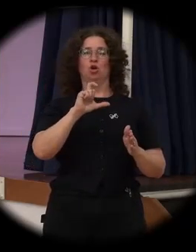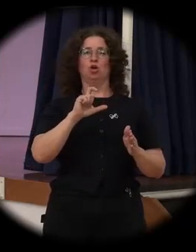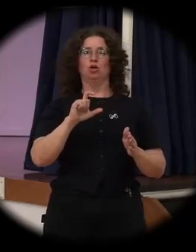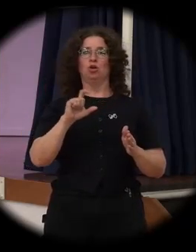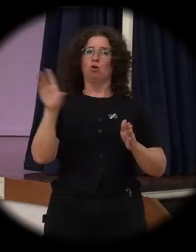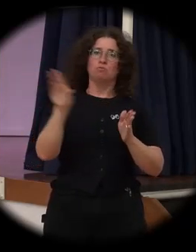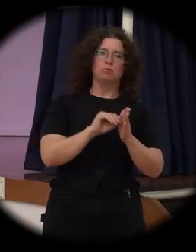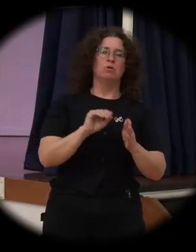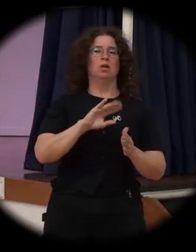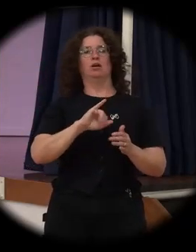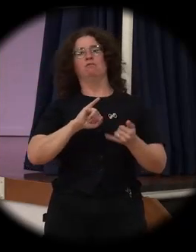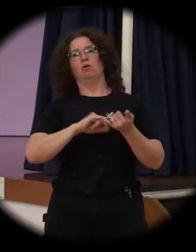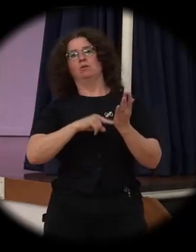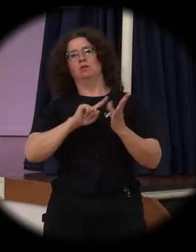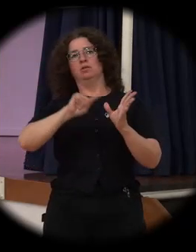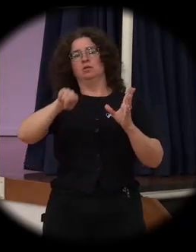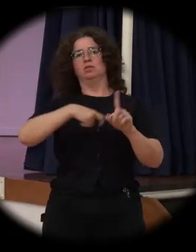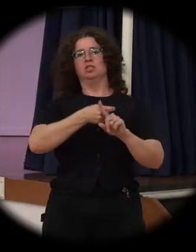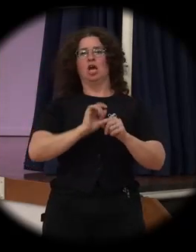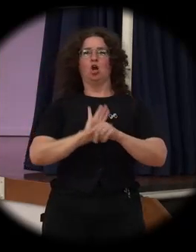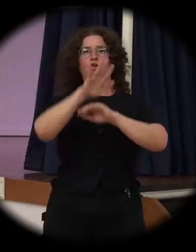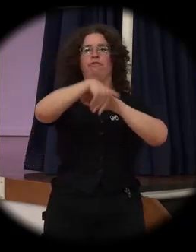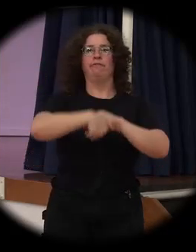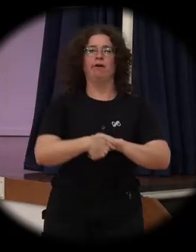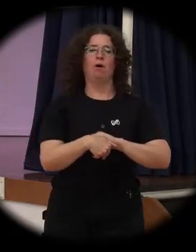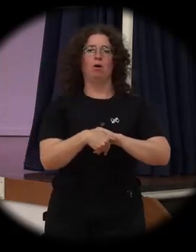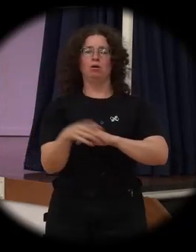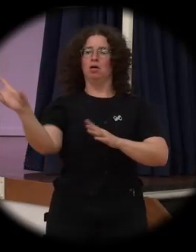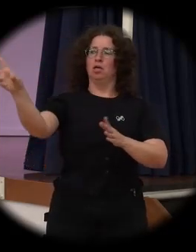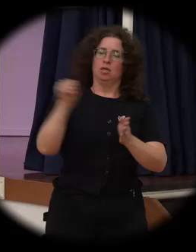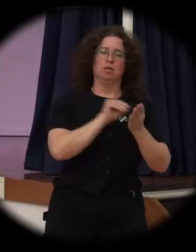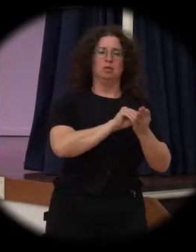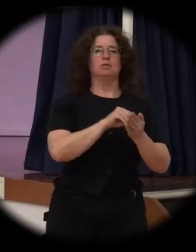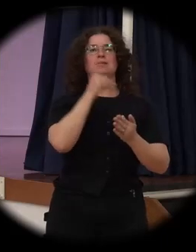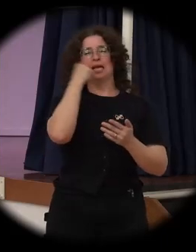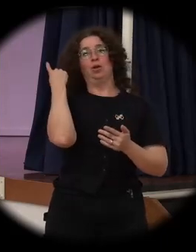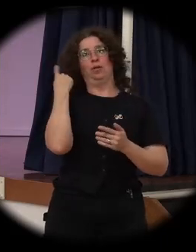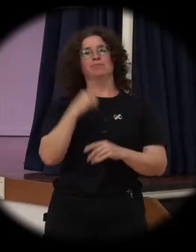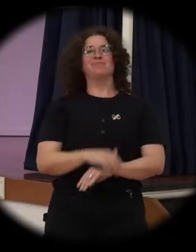Overflow question or from a friend and then run it in their console before, you have the skills to do this.